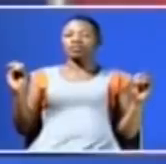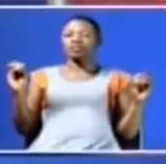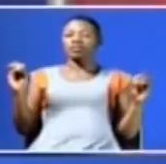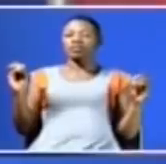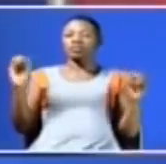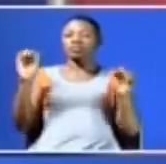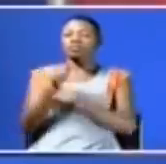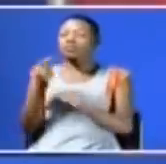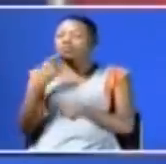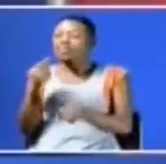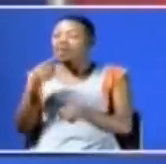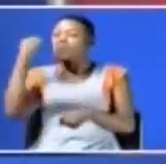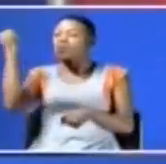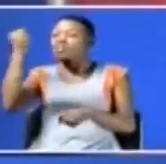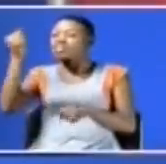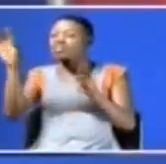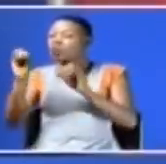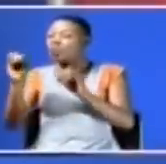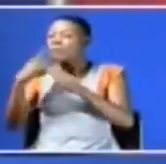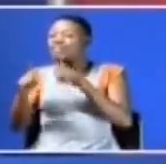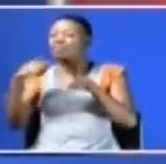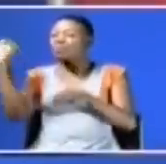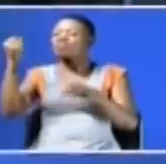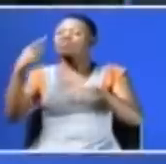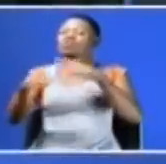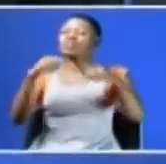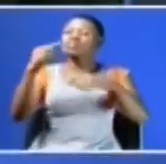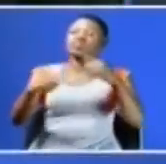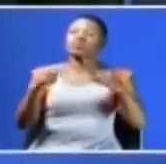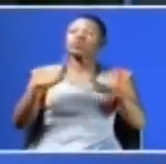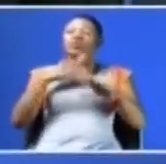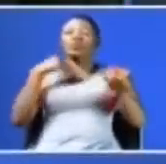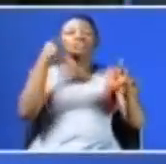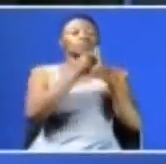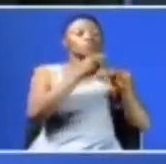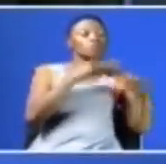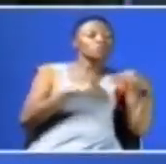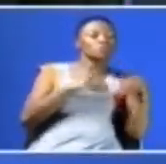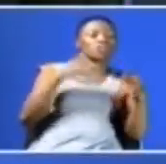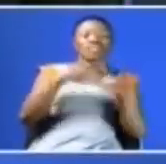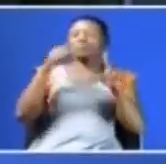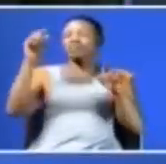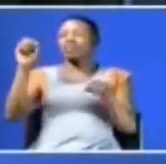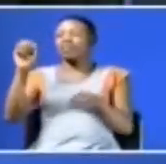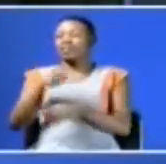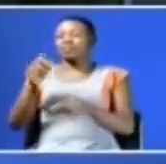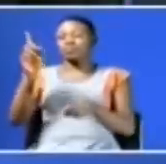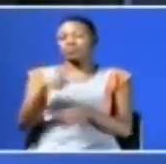no politics. Politics goes on. So what can he do? Wants corruption. Corruption is not a problem. He's told off.